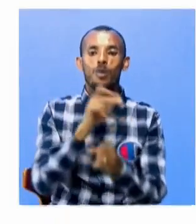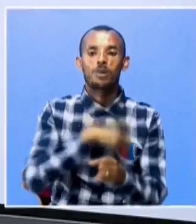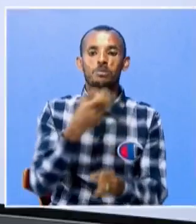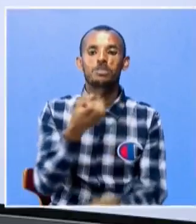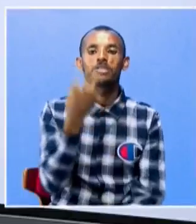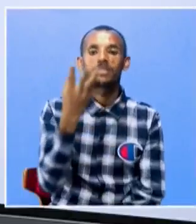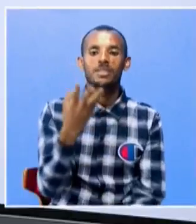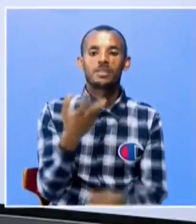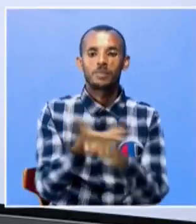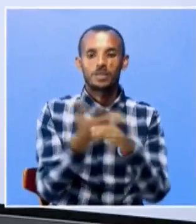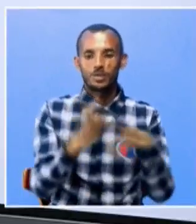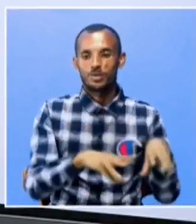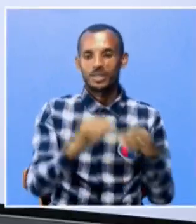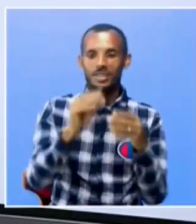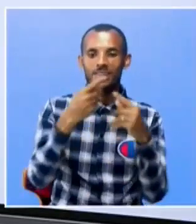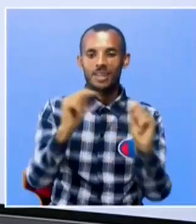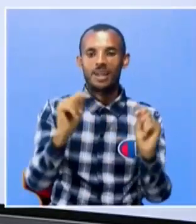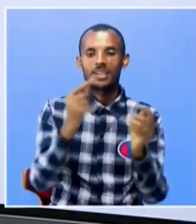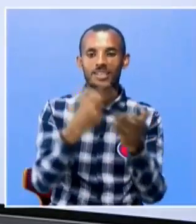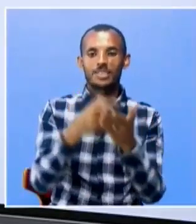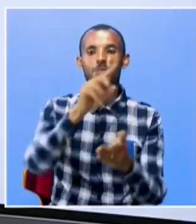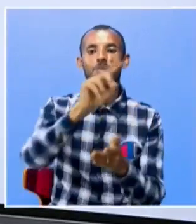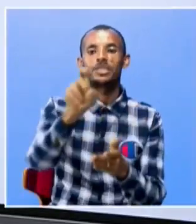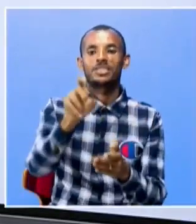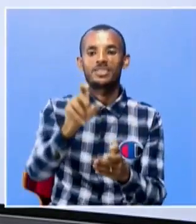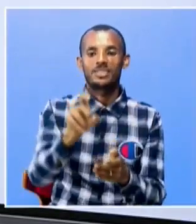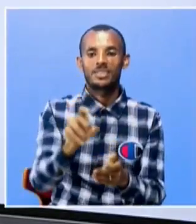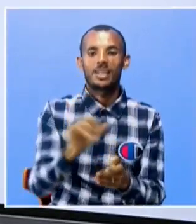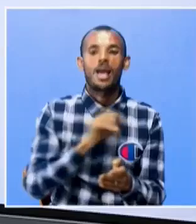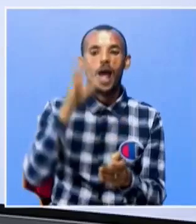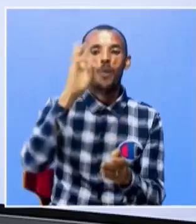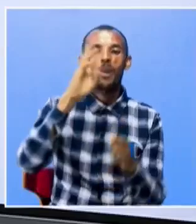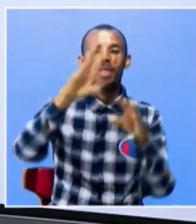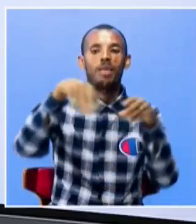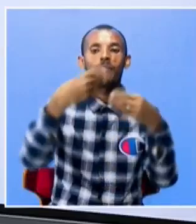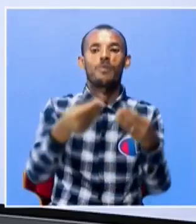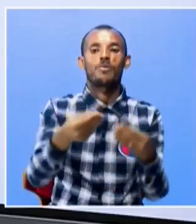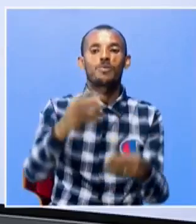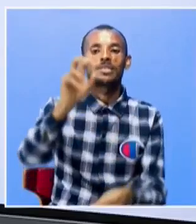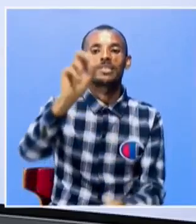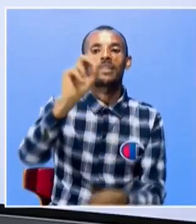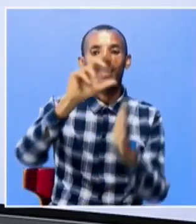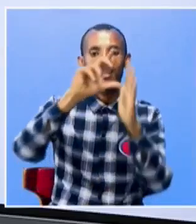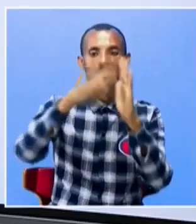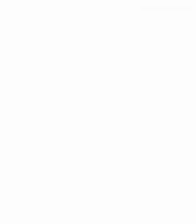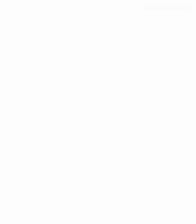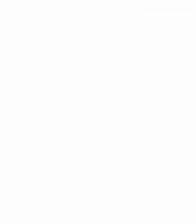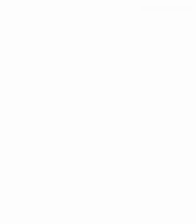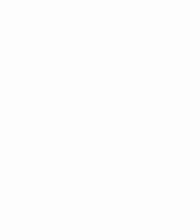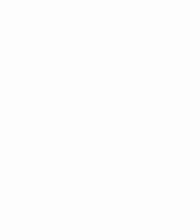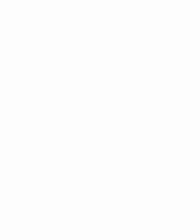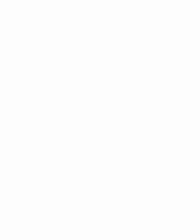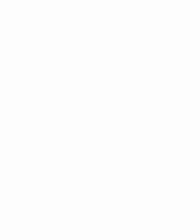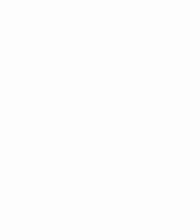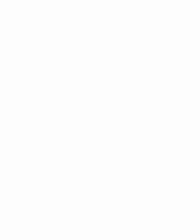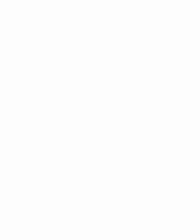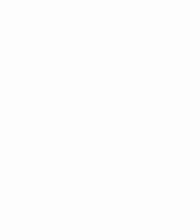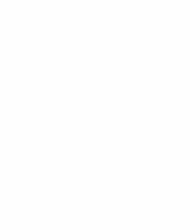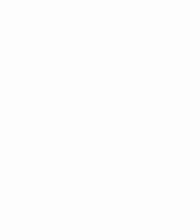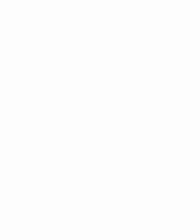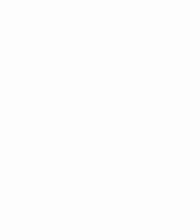Please, students, try this question. I'll give you 30 seconds for this.